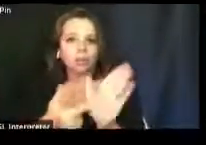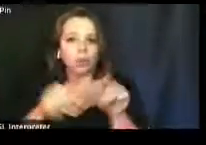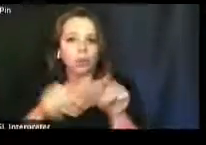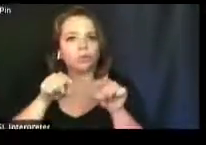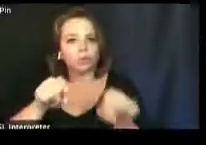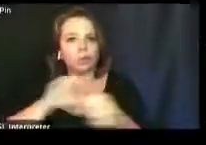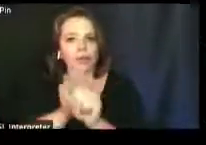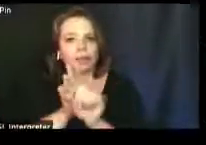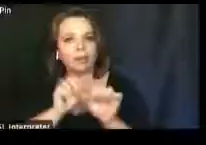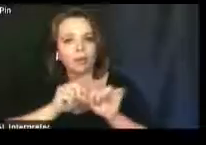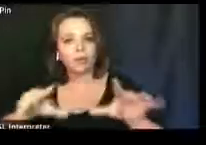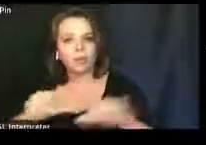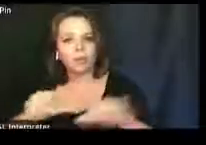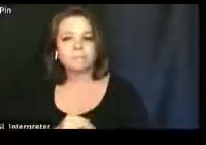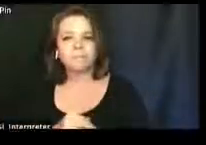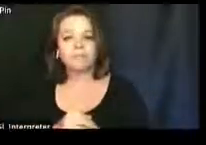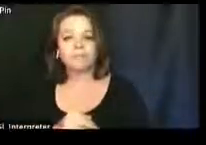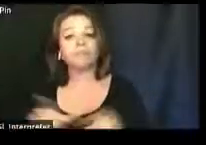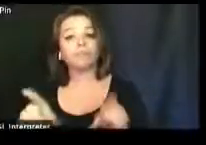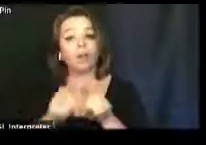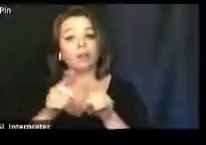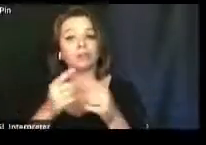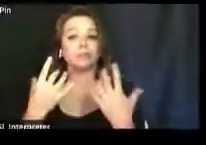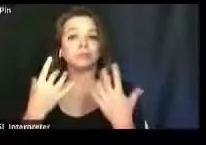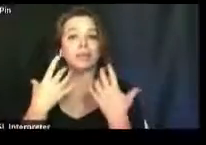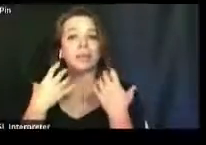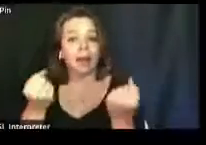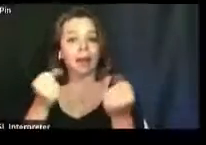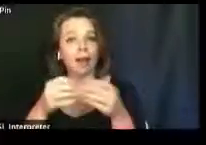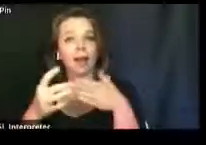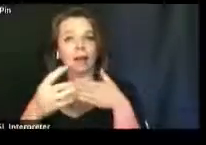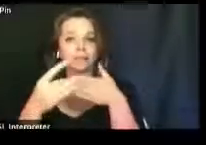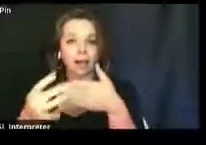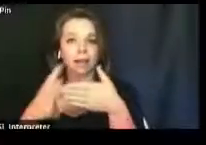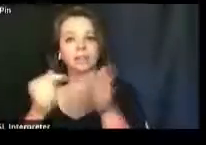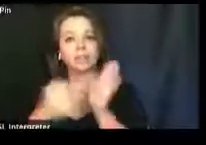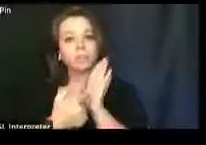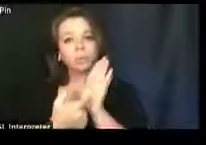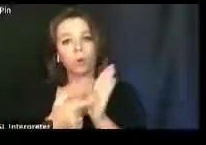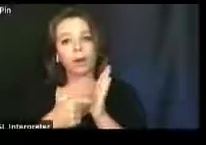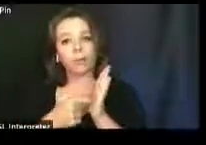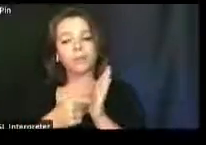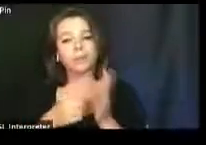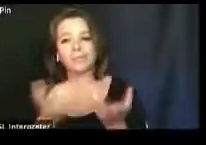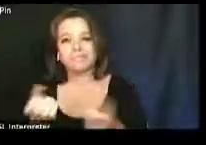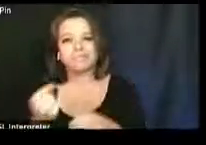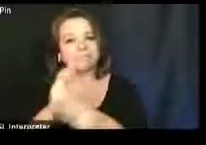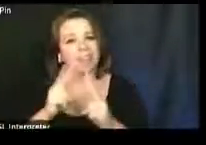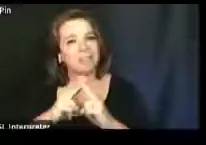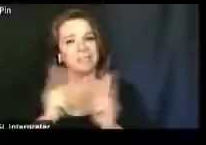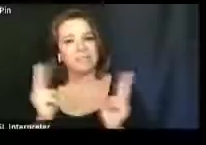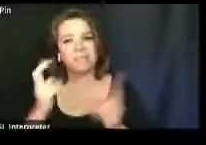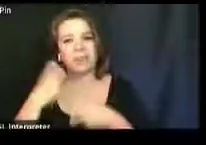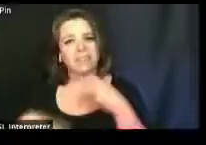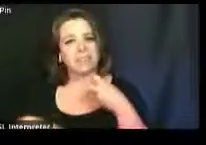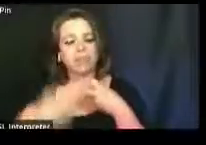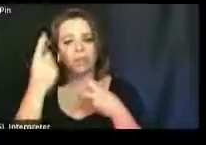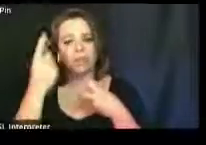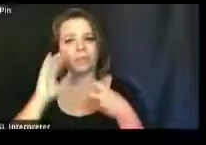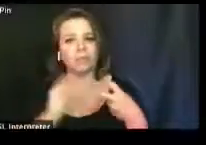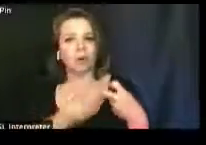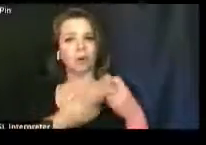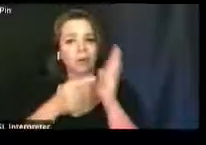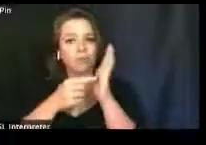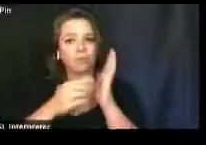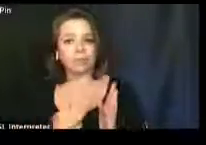the guidance, the health guidance and requirements, which made it very difficult for our